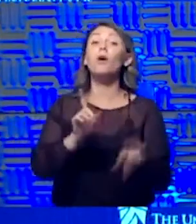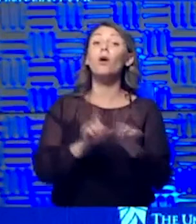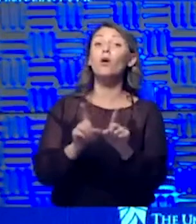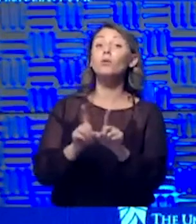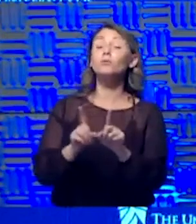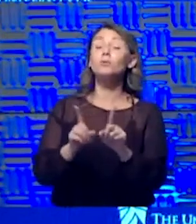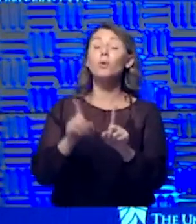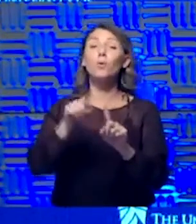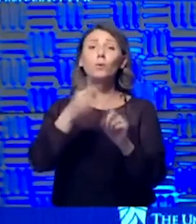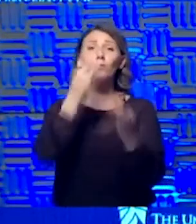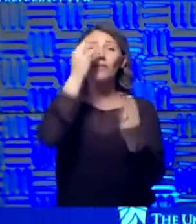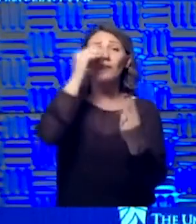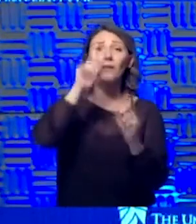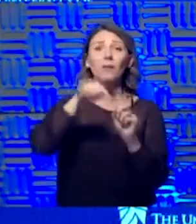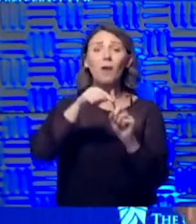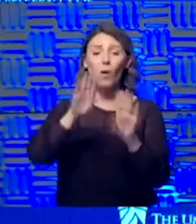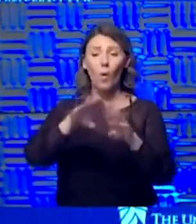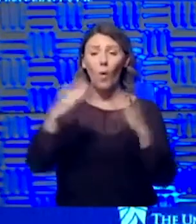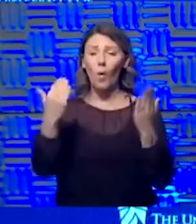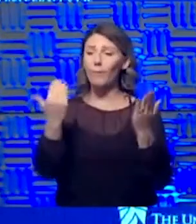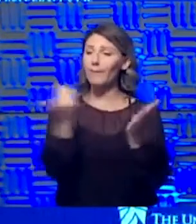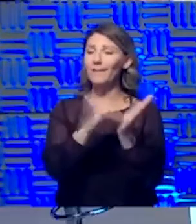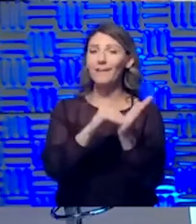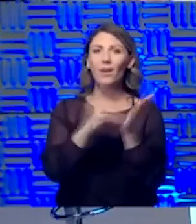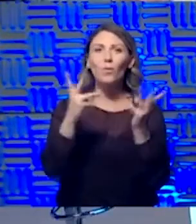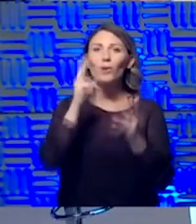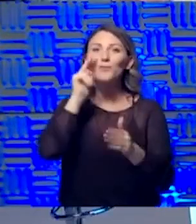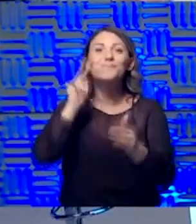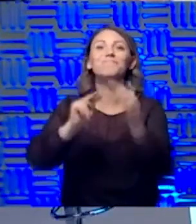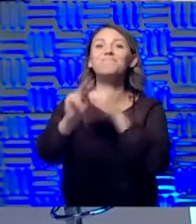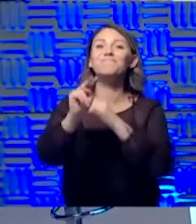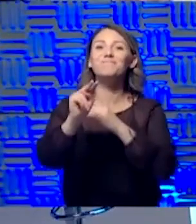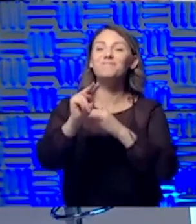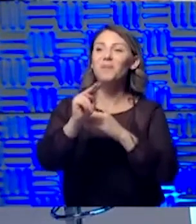about reopening, what do you all look most forward to doing again?